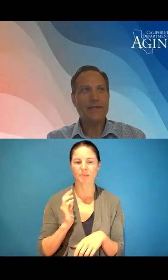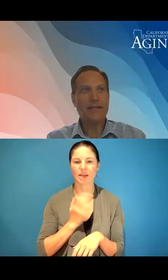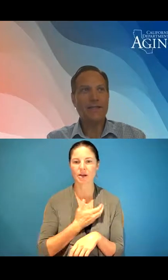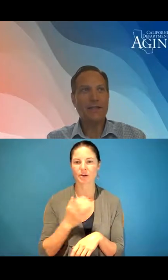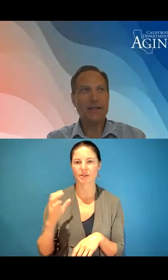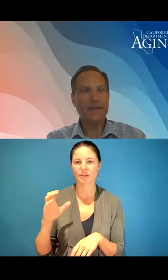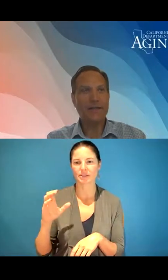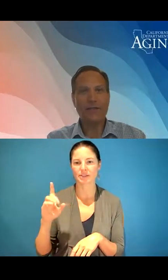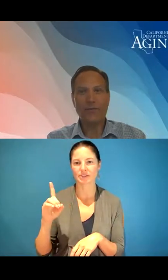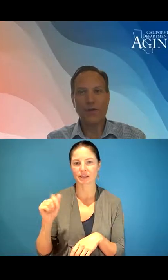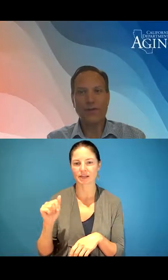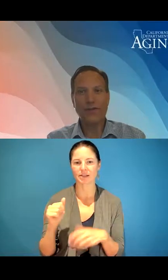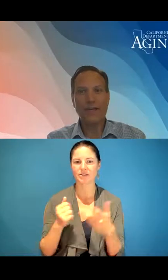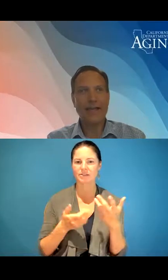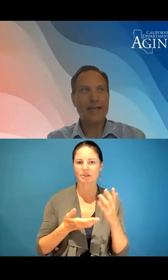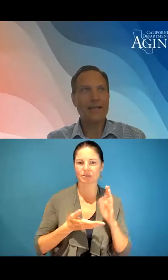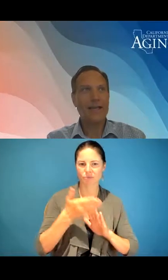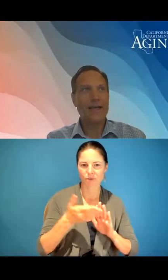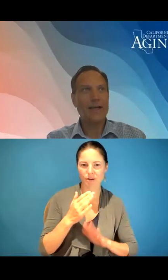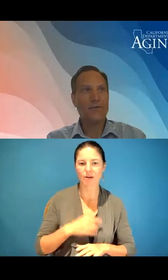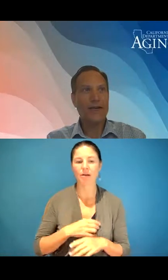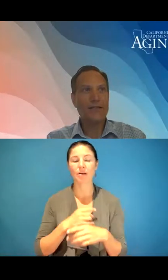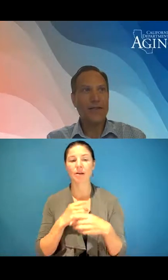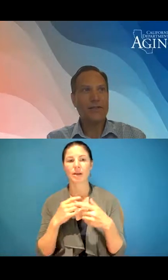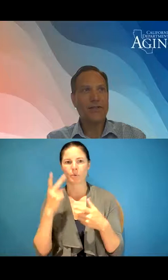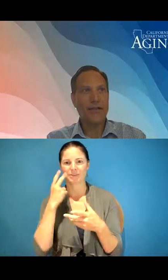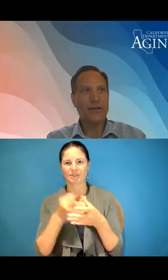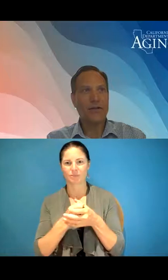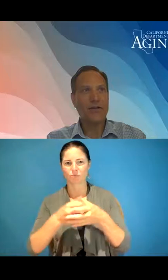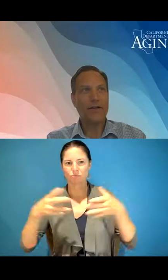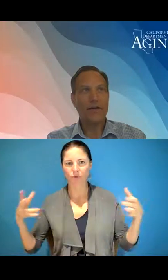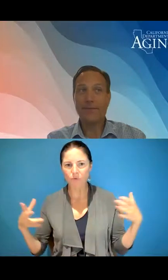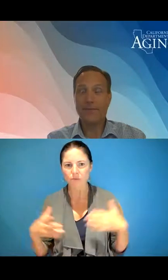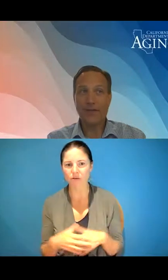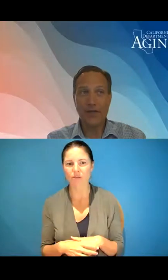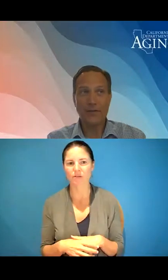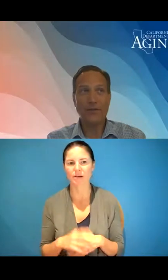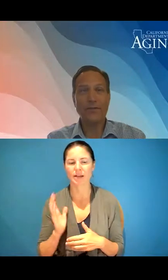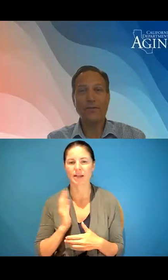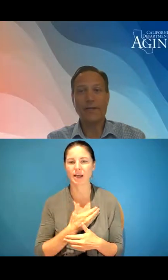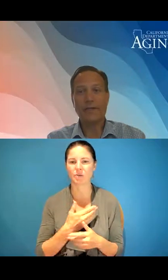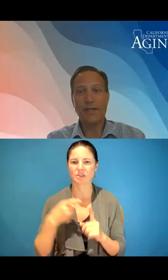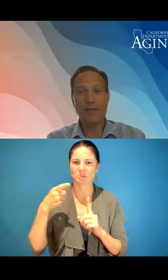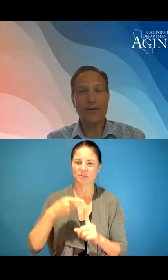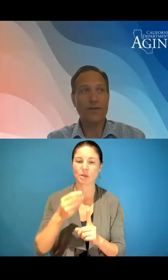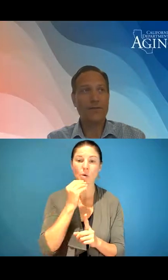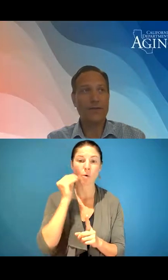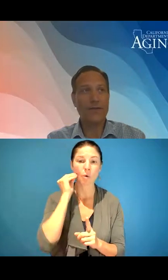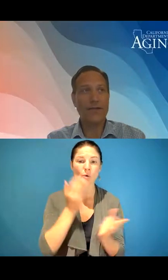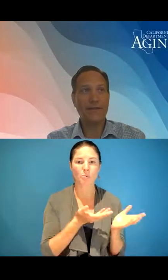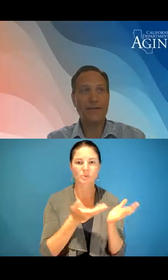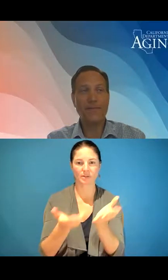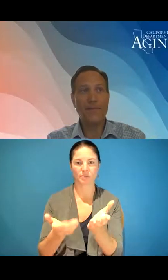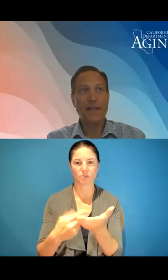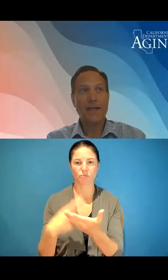we have seen significant growth and great expansion in our specifically home delivered meals programs over